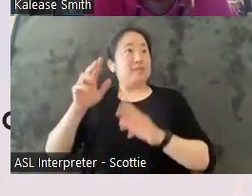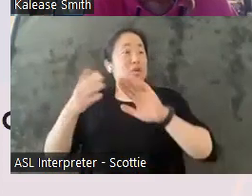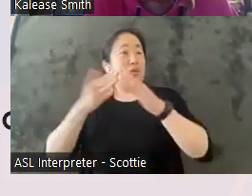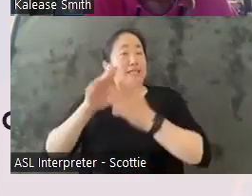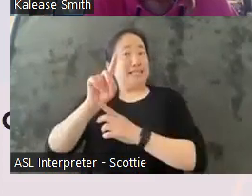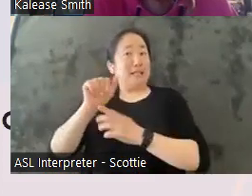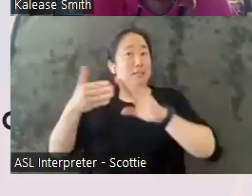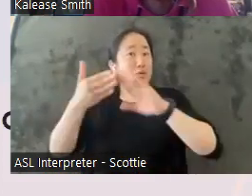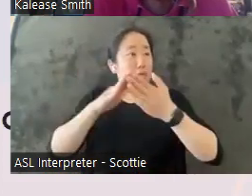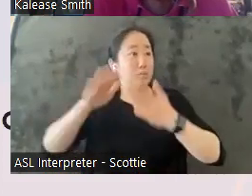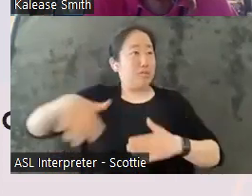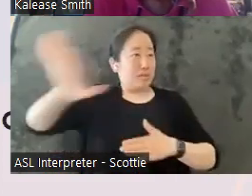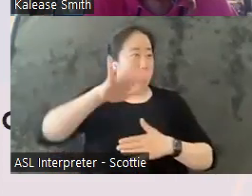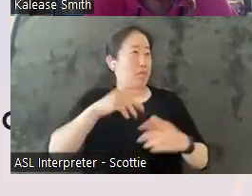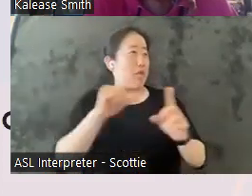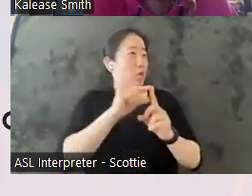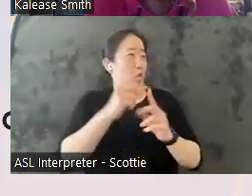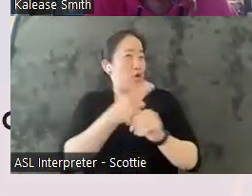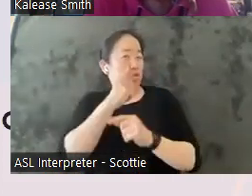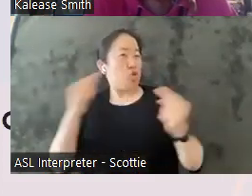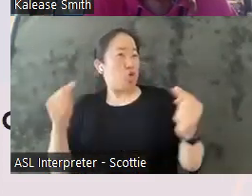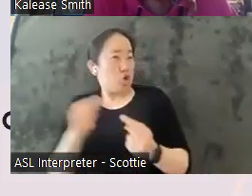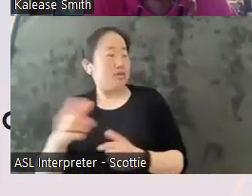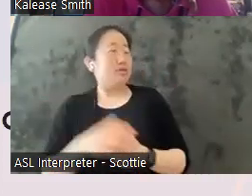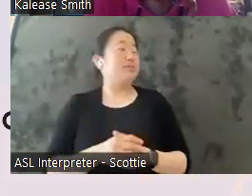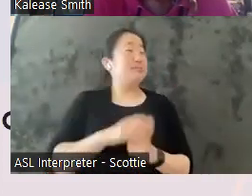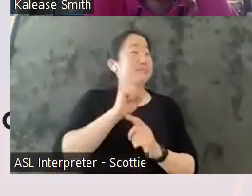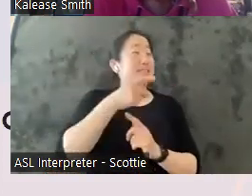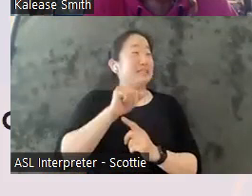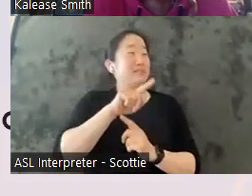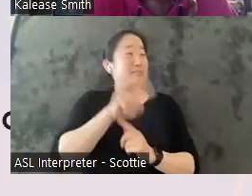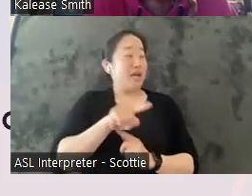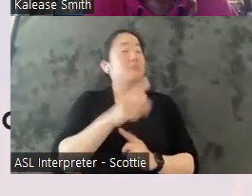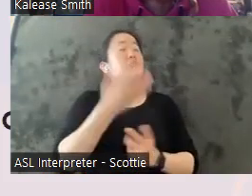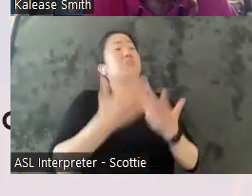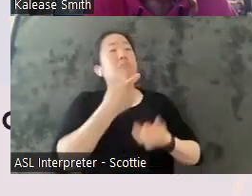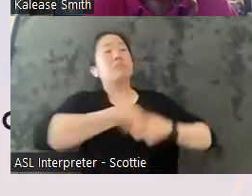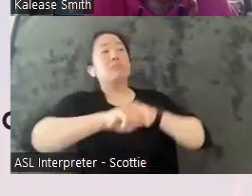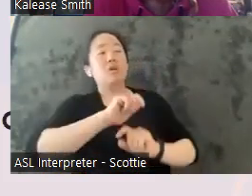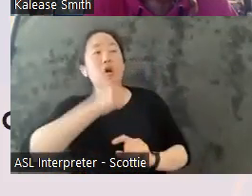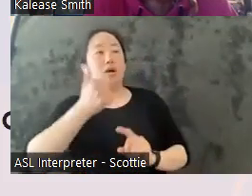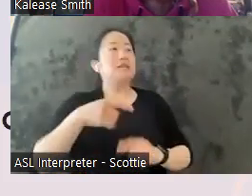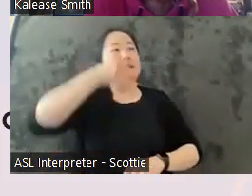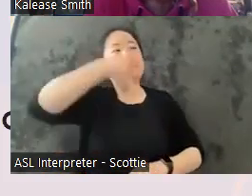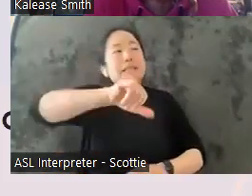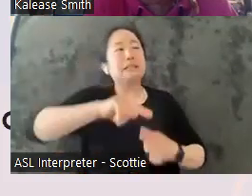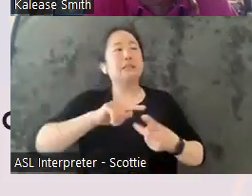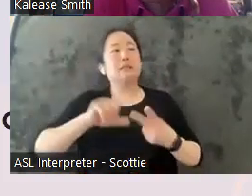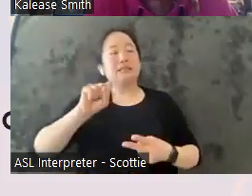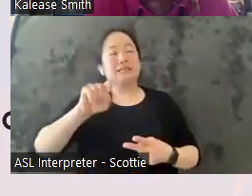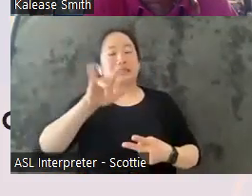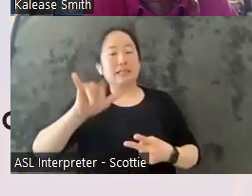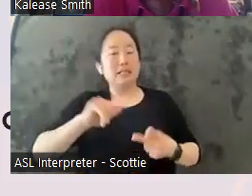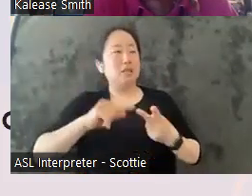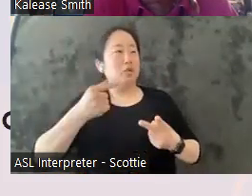populations or community. And then saying, instead of utilizing that word, maybe you can use, silly or goofy or just high